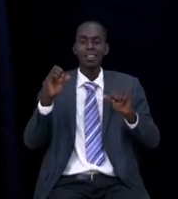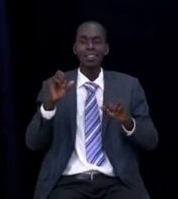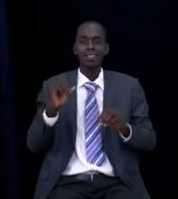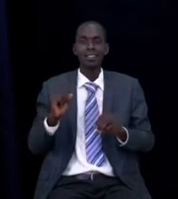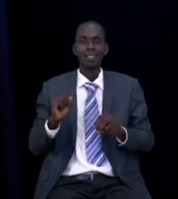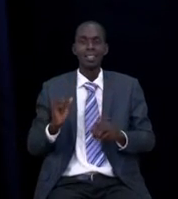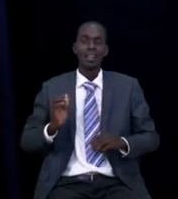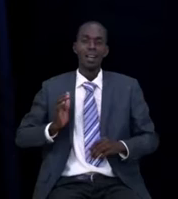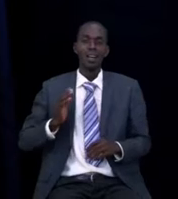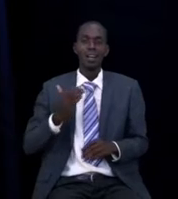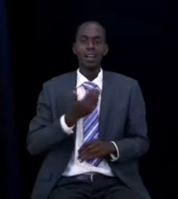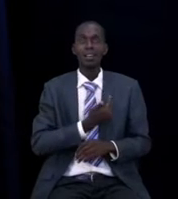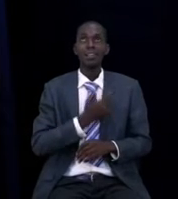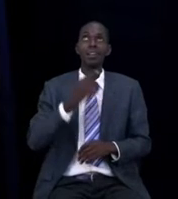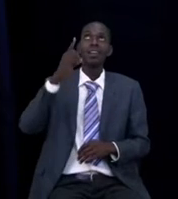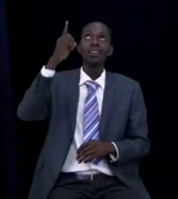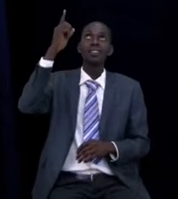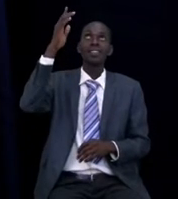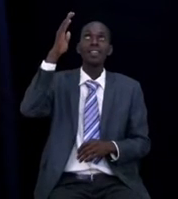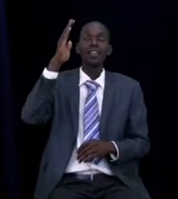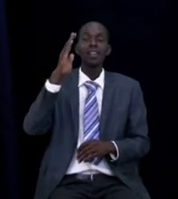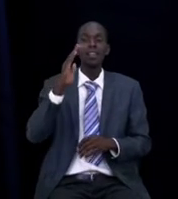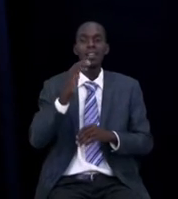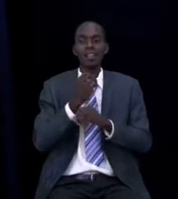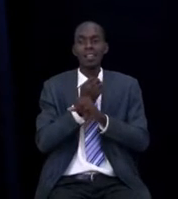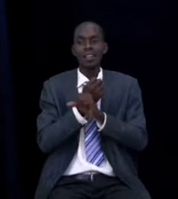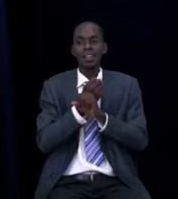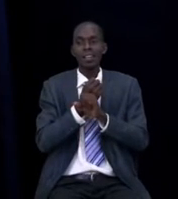saves. Our God